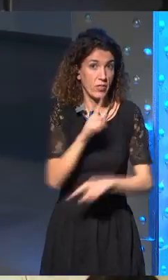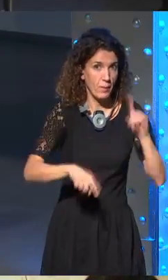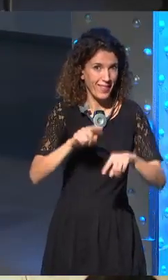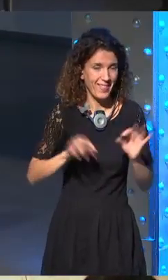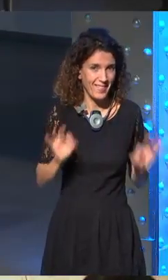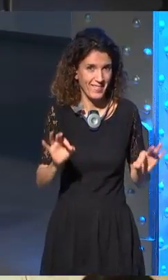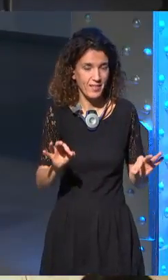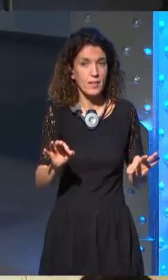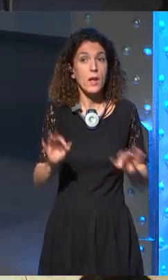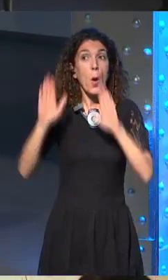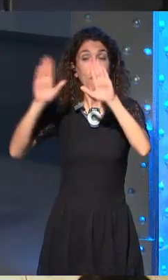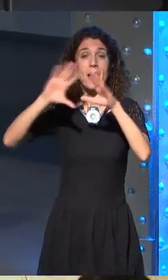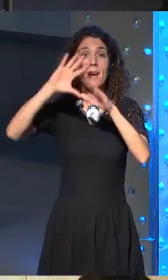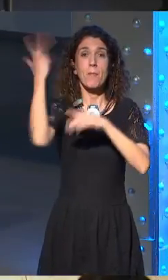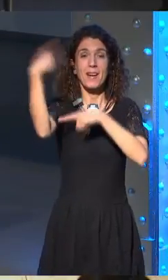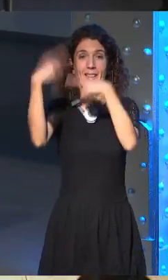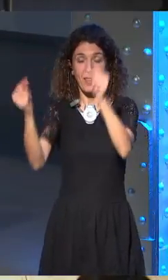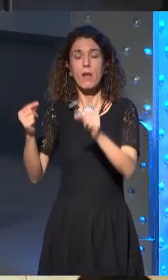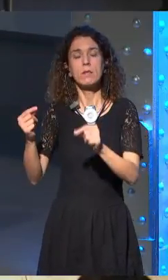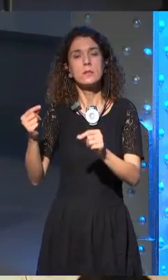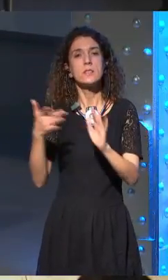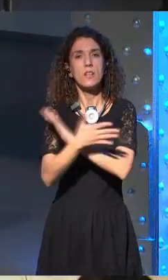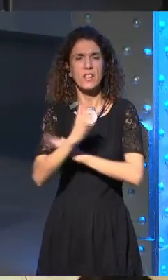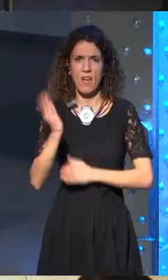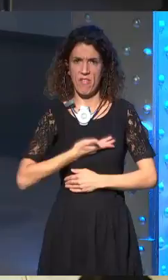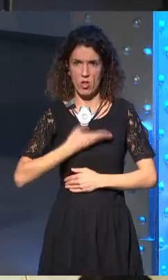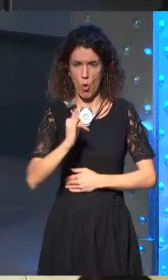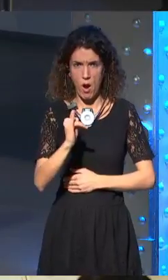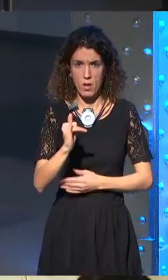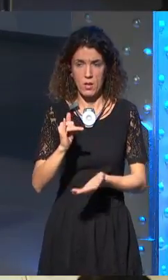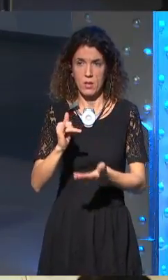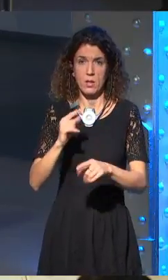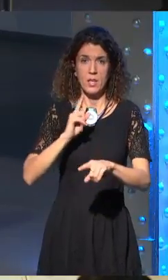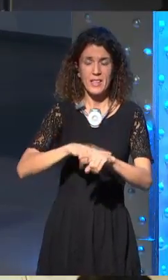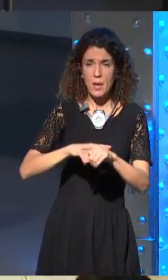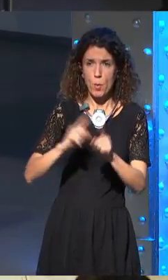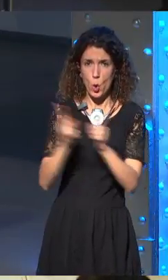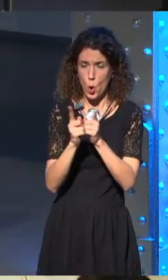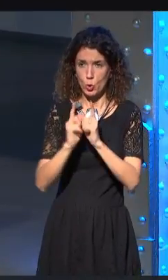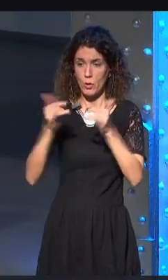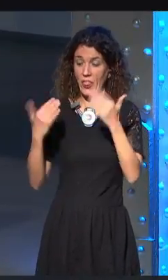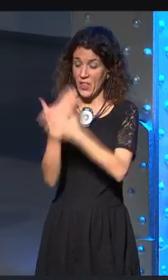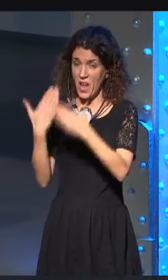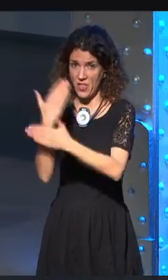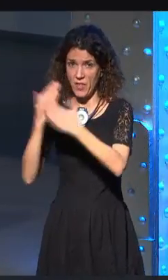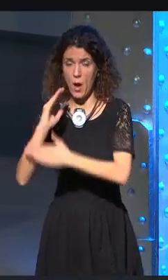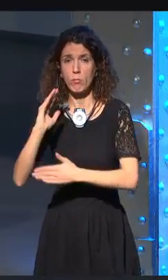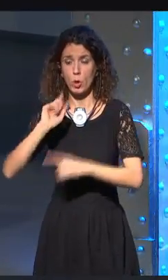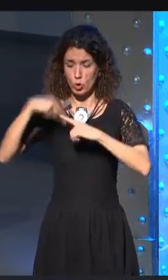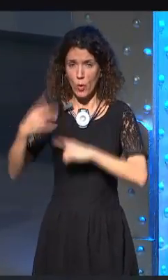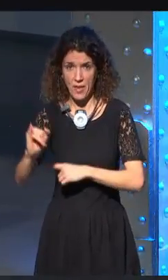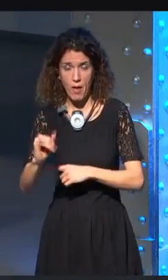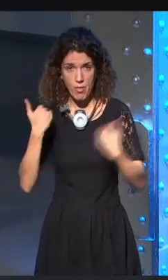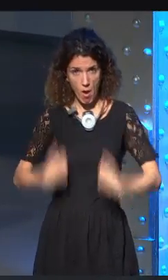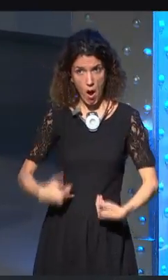Because what's clear is that being at space has important effects on a short term. Since the